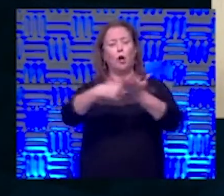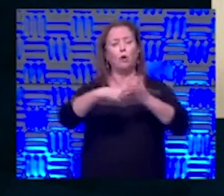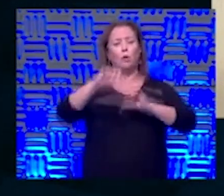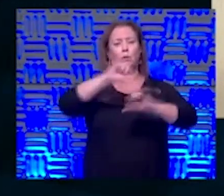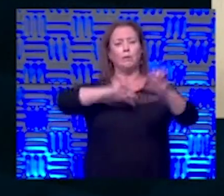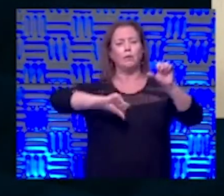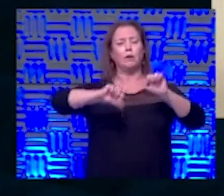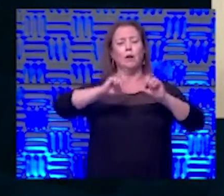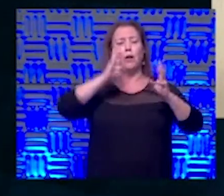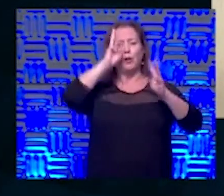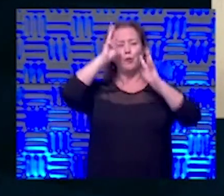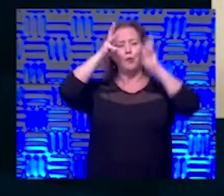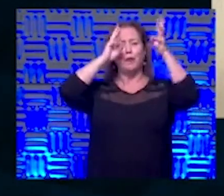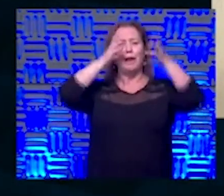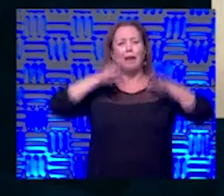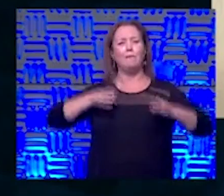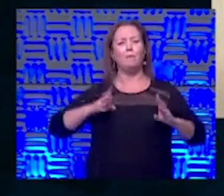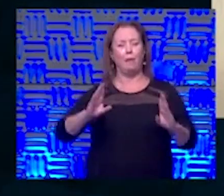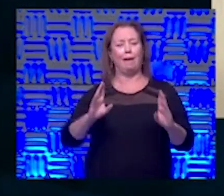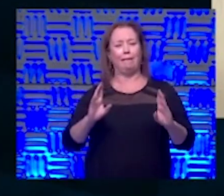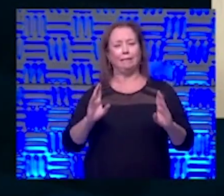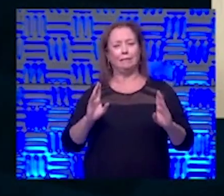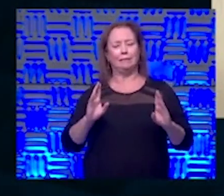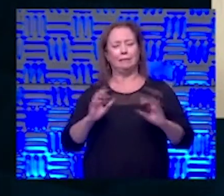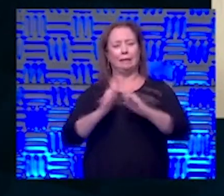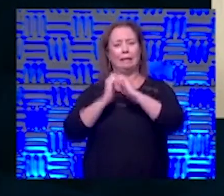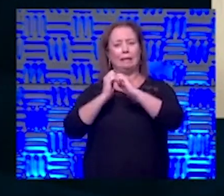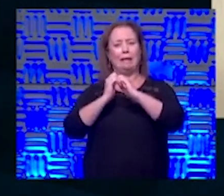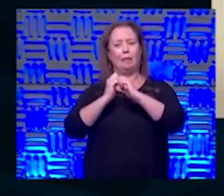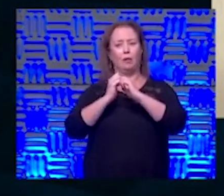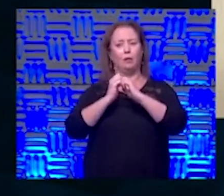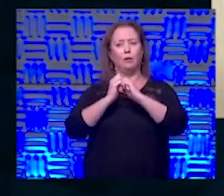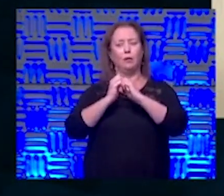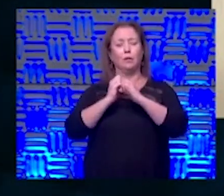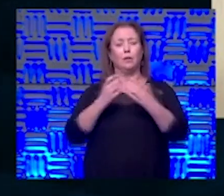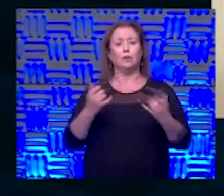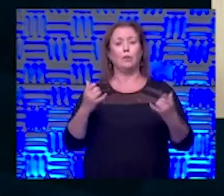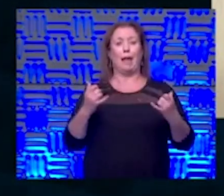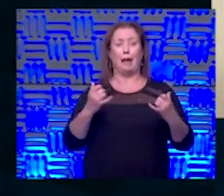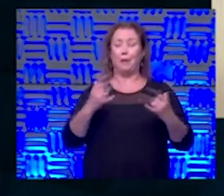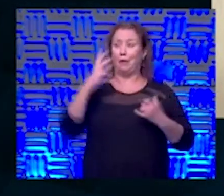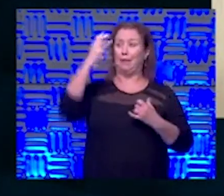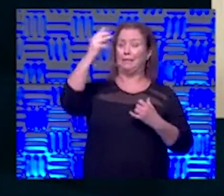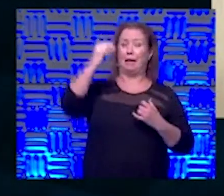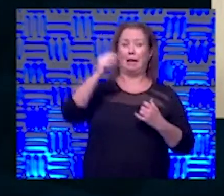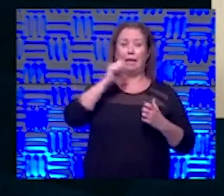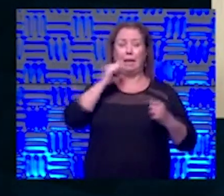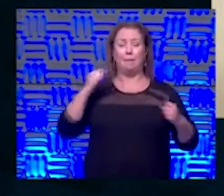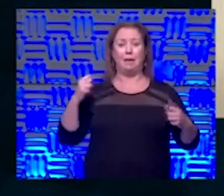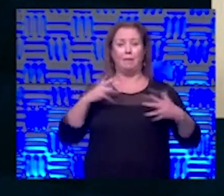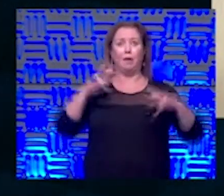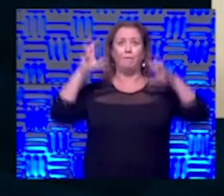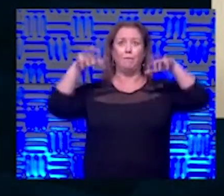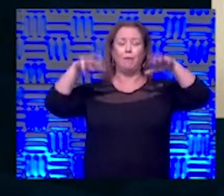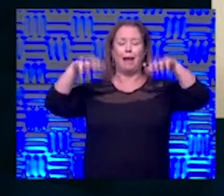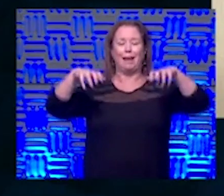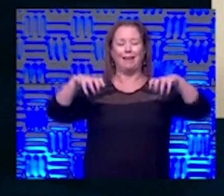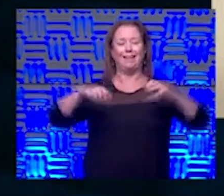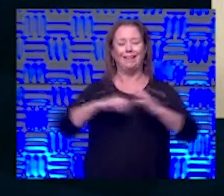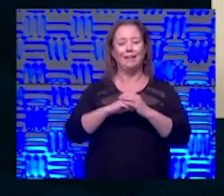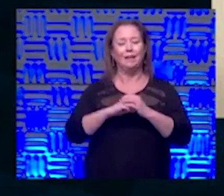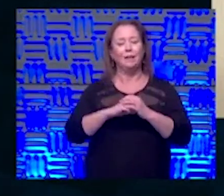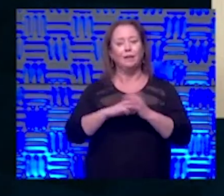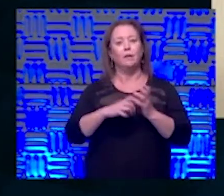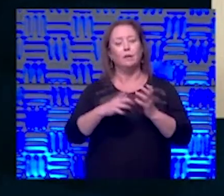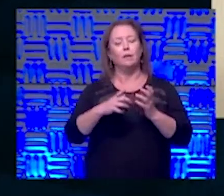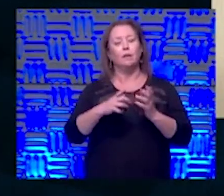those creative ways to get together outside since it's now warm enough to be outside without fear of rain. Telling